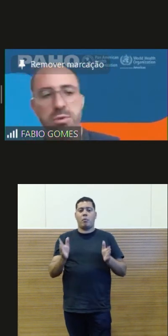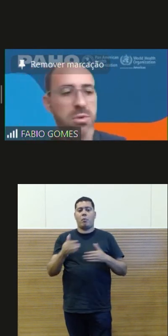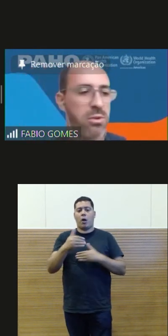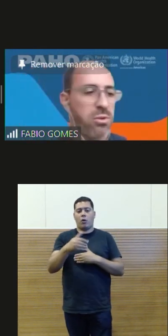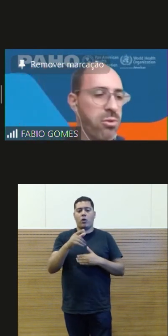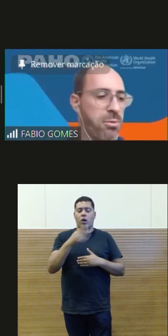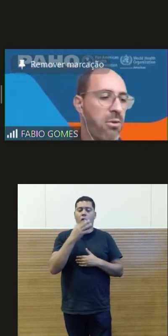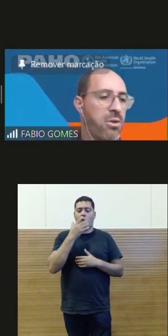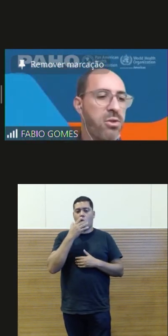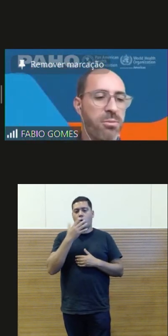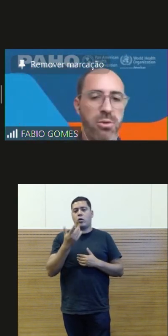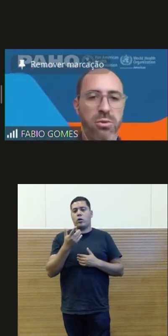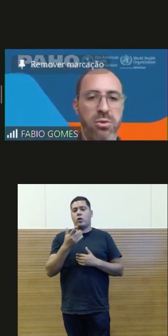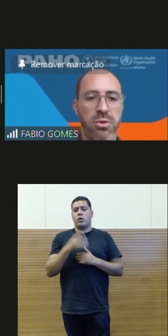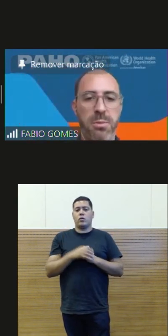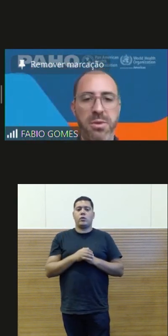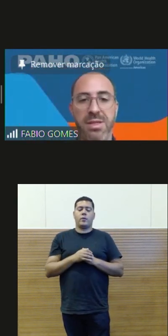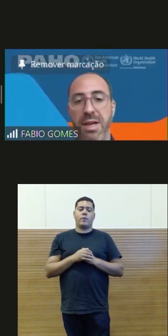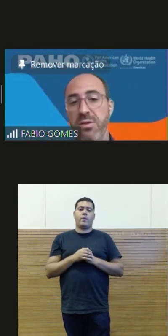packages